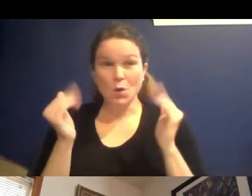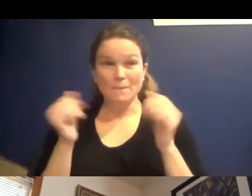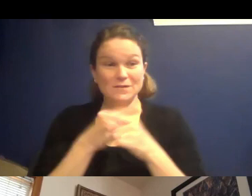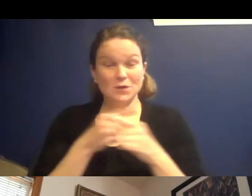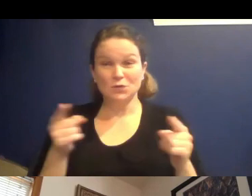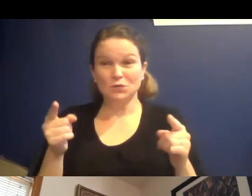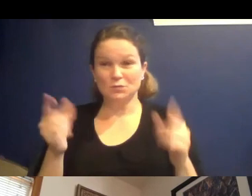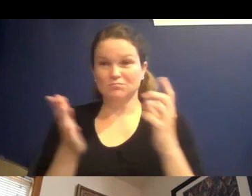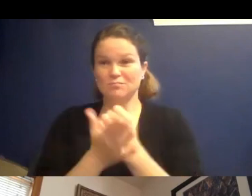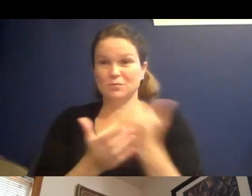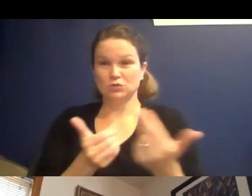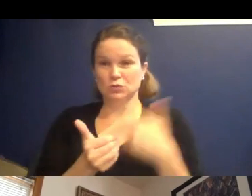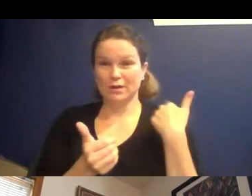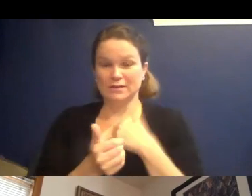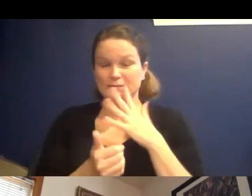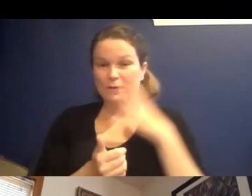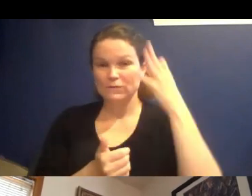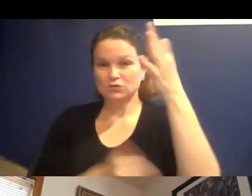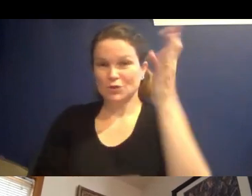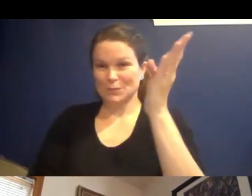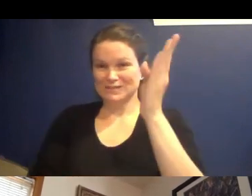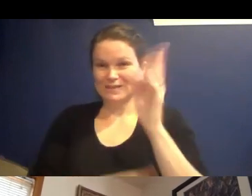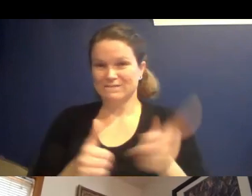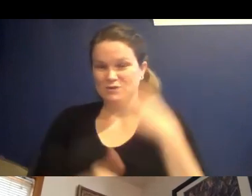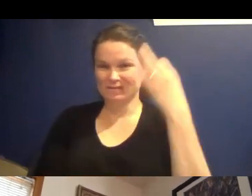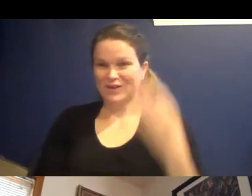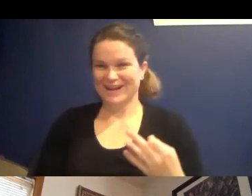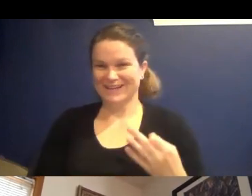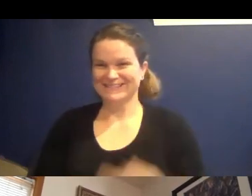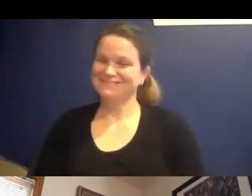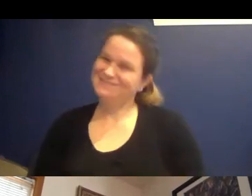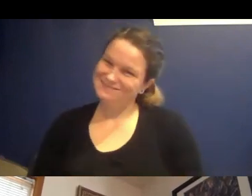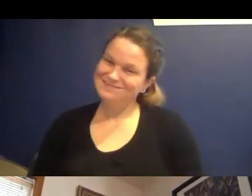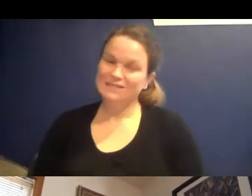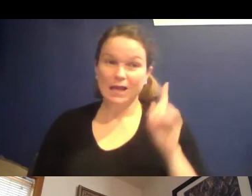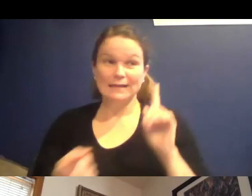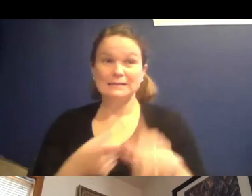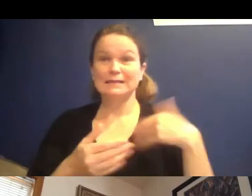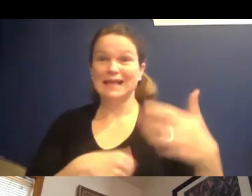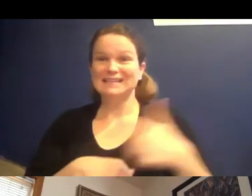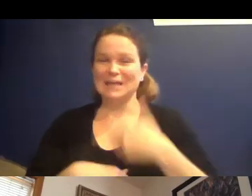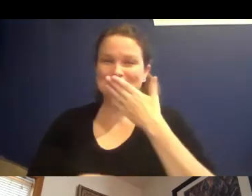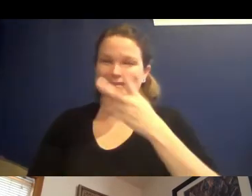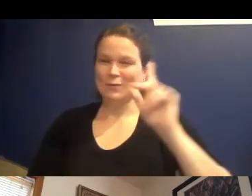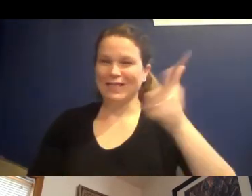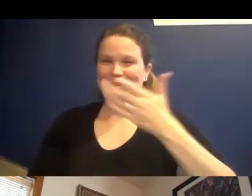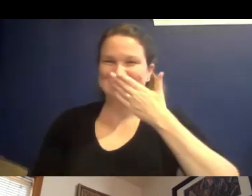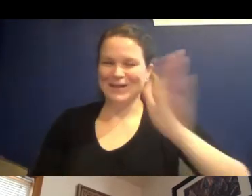be able to join us for future presentations of First Friday. Until then, we'll see you later. Thank you.